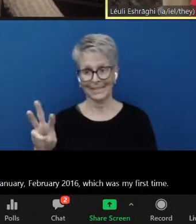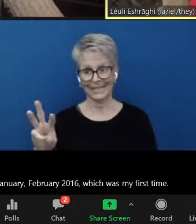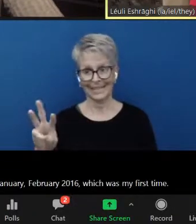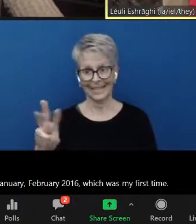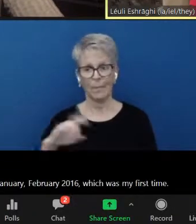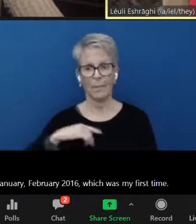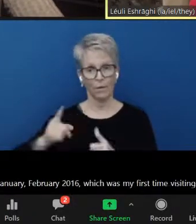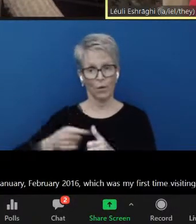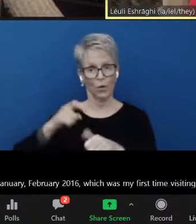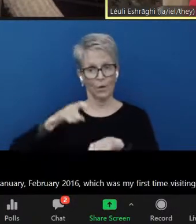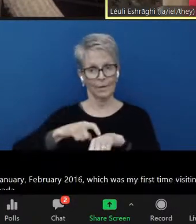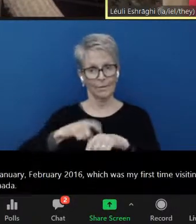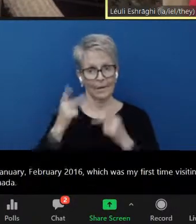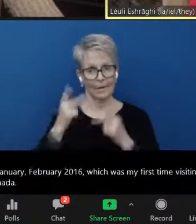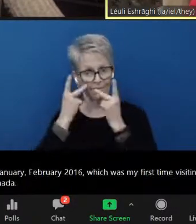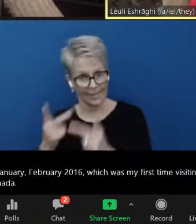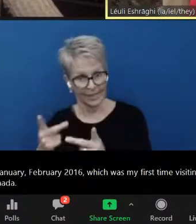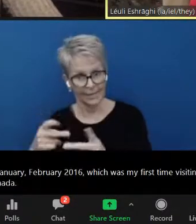time visiting Canada,